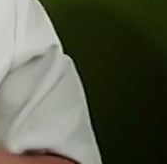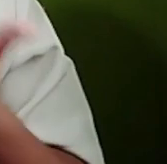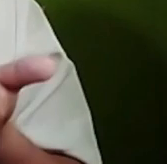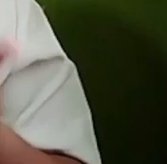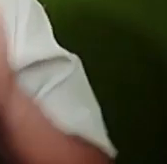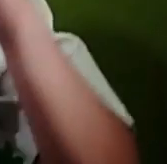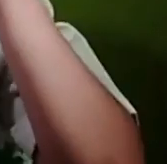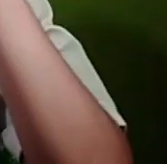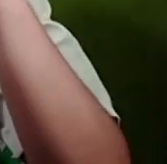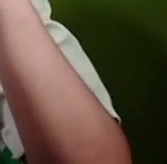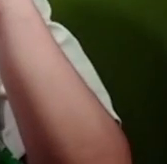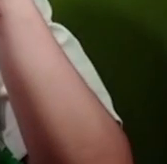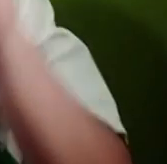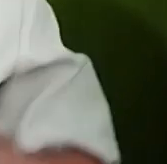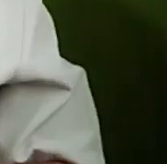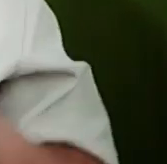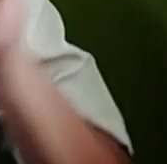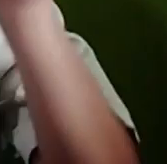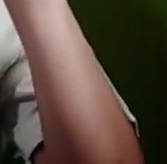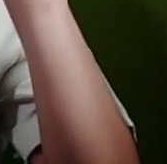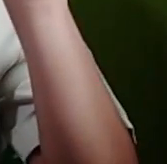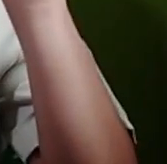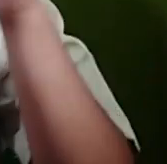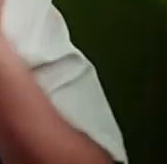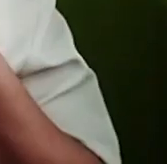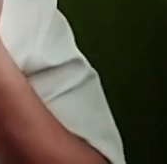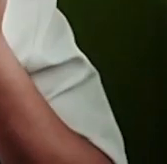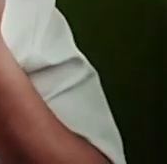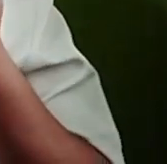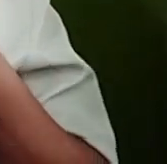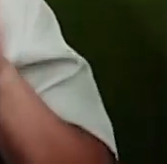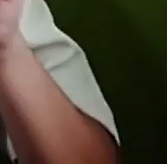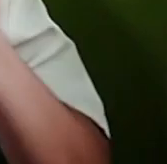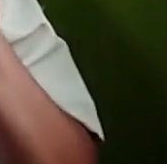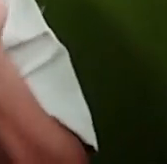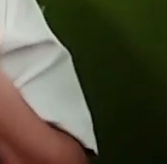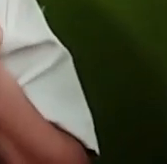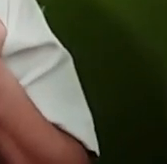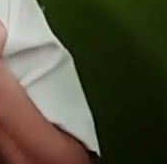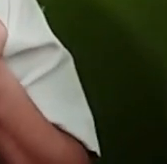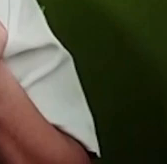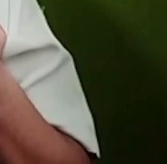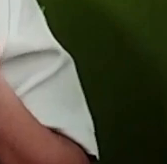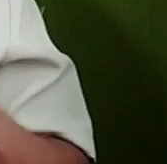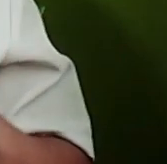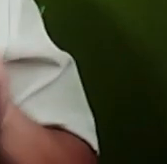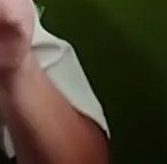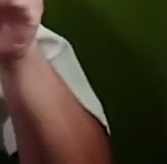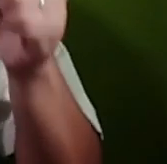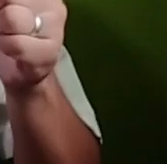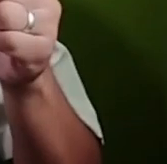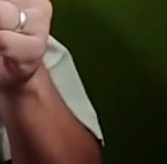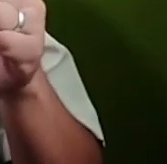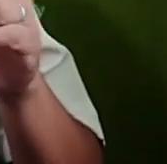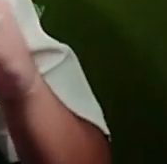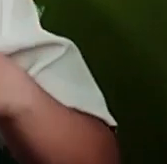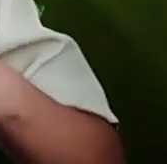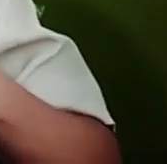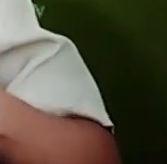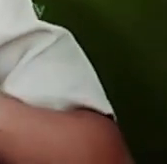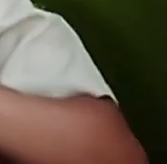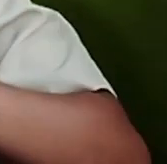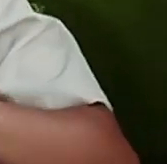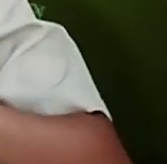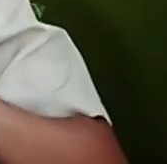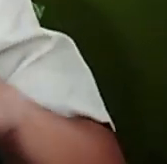Ngayon, ang focus natin is about sets. Ang sets, ito yung